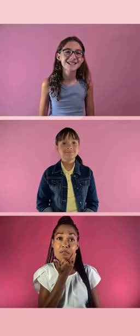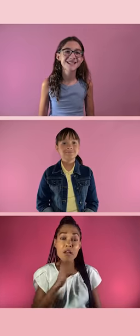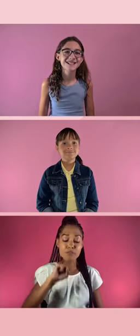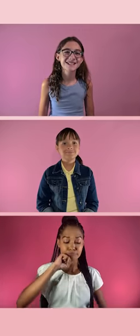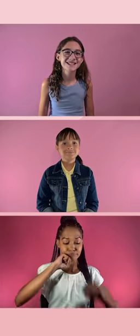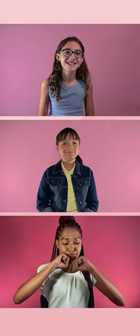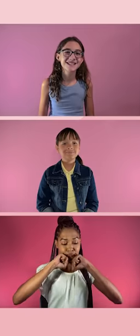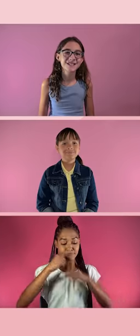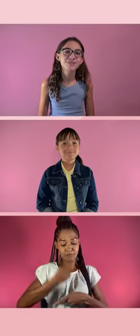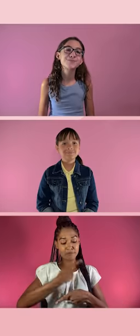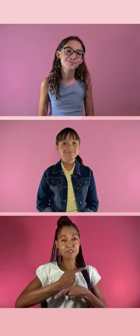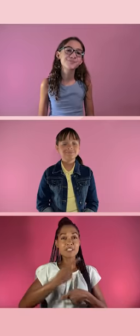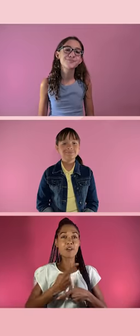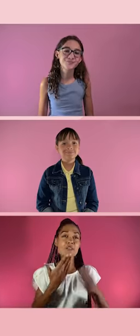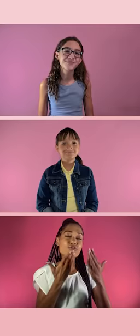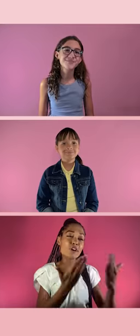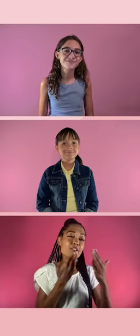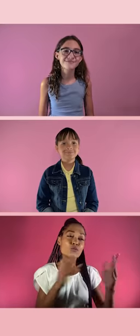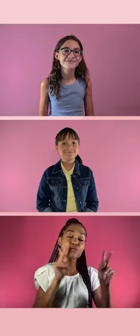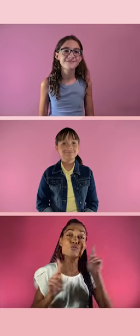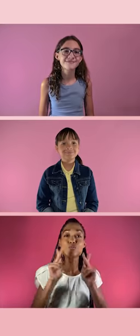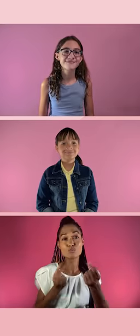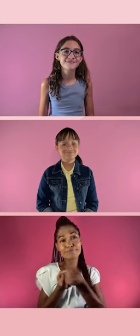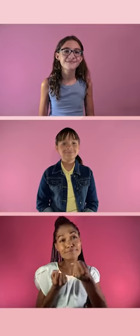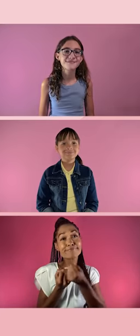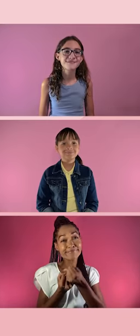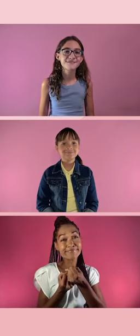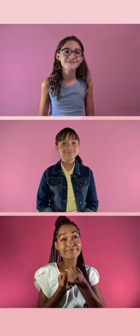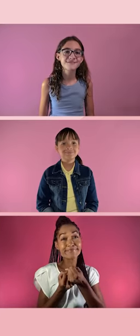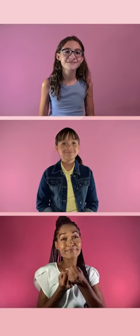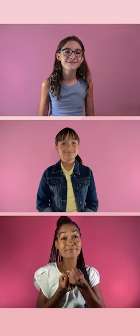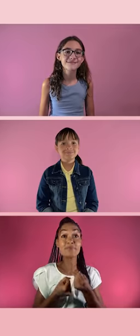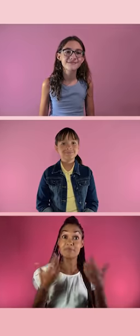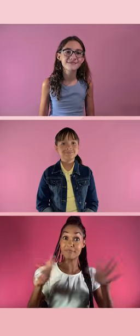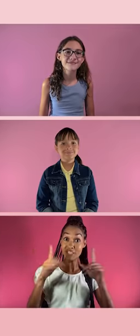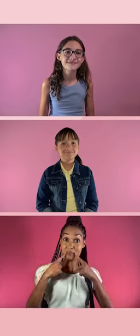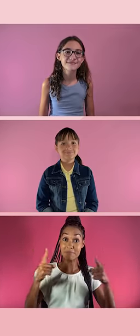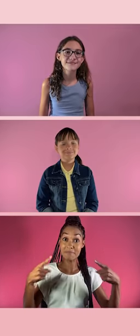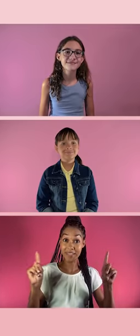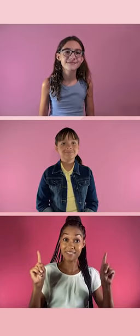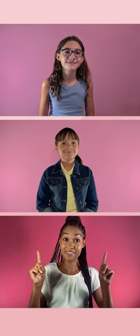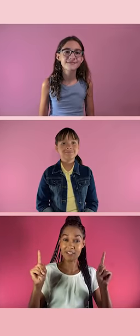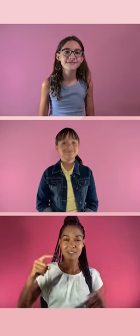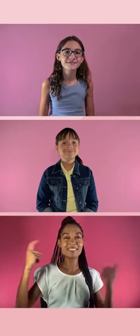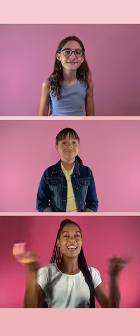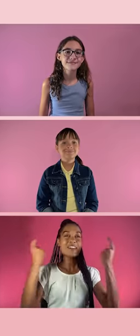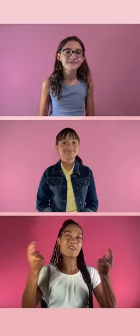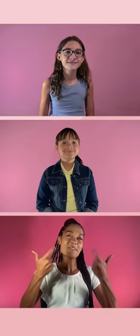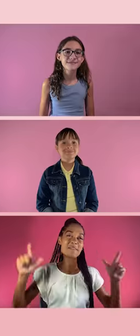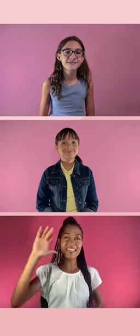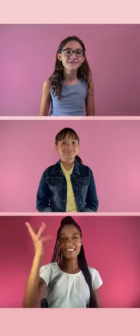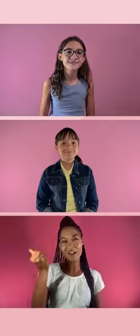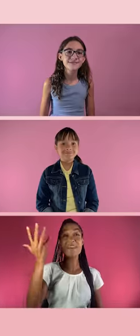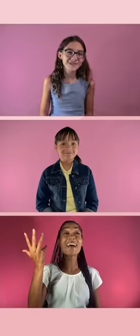you have to treat yourself kindly when you stumble and show grace and gratitude to those who lift you back up. And when you've made it, celebrate with a